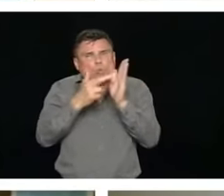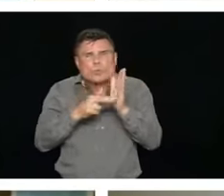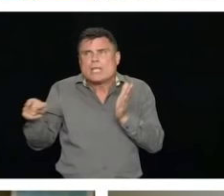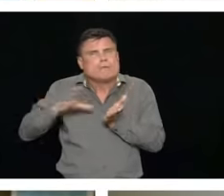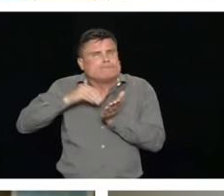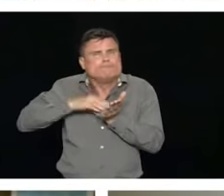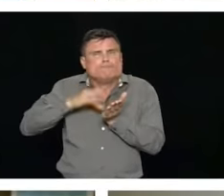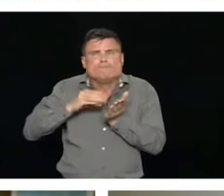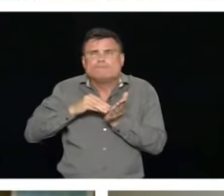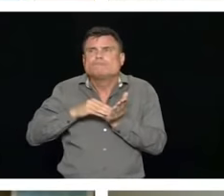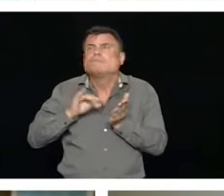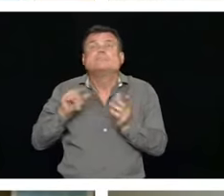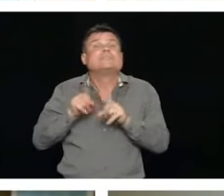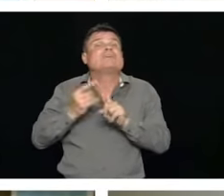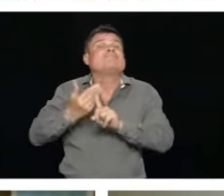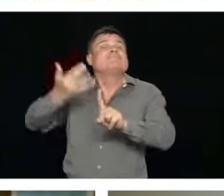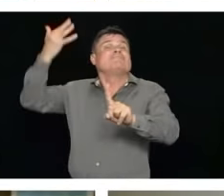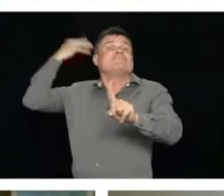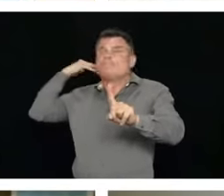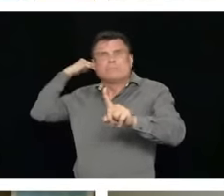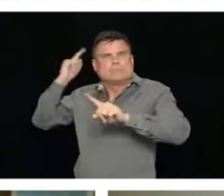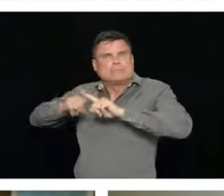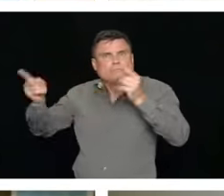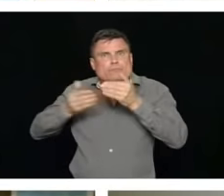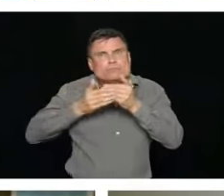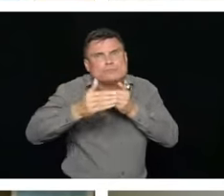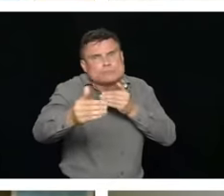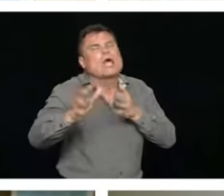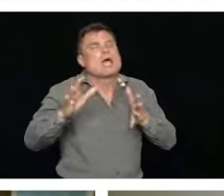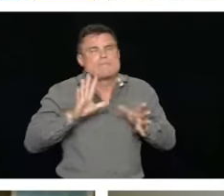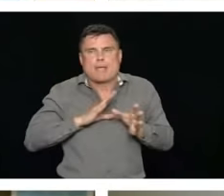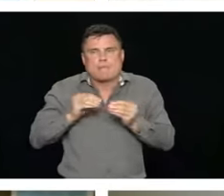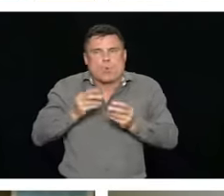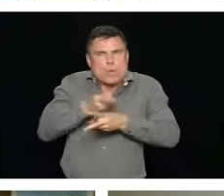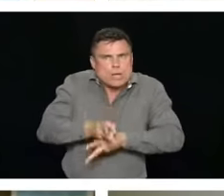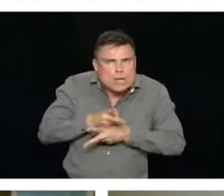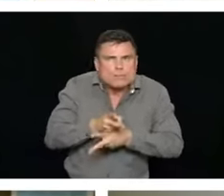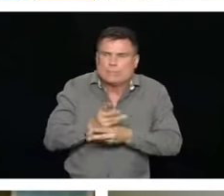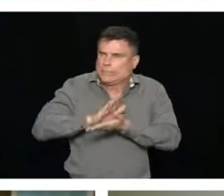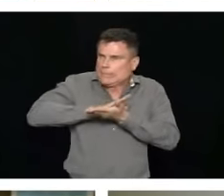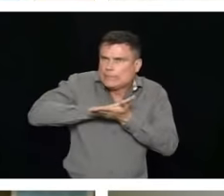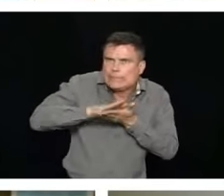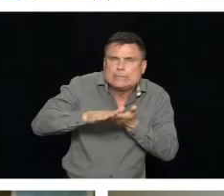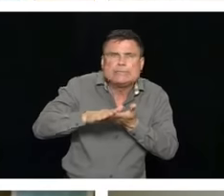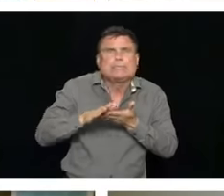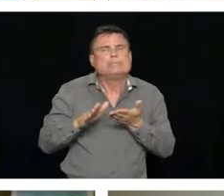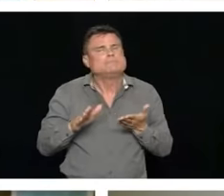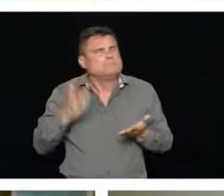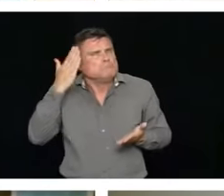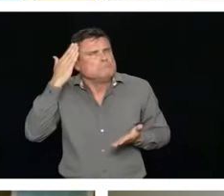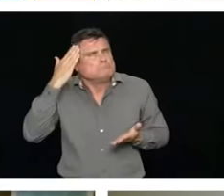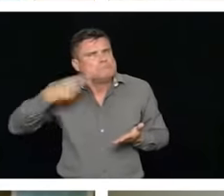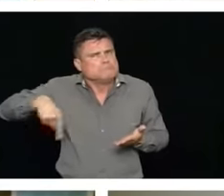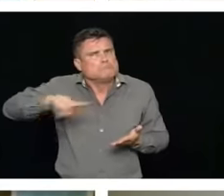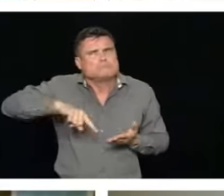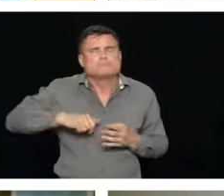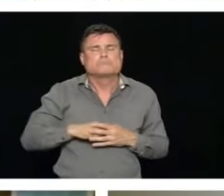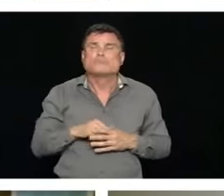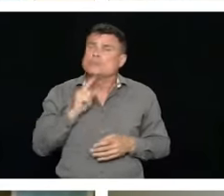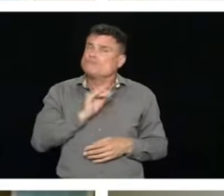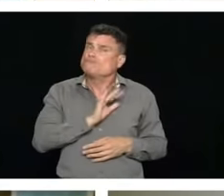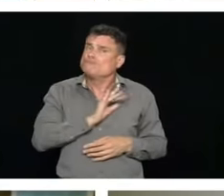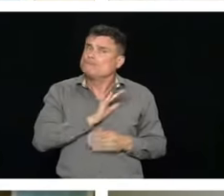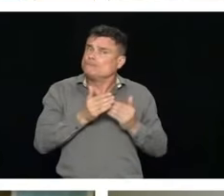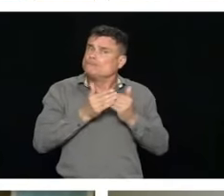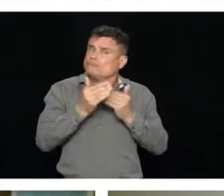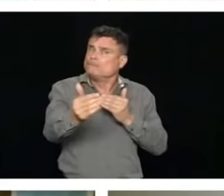examples from other jurisdictions where the schools have been back, like Denmark, there's videos and there's newscasts and the kids are enjoying themselves and the schools